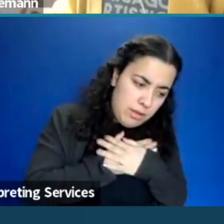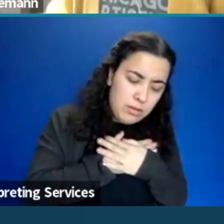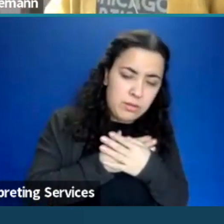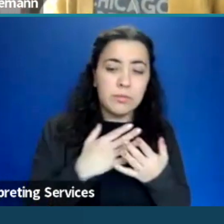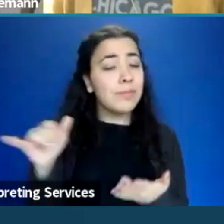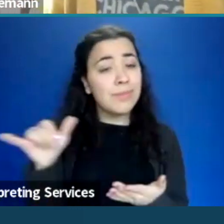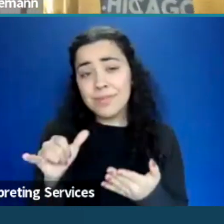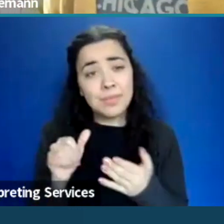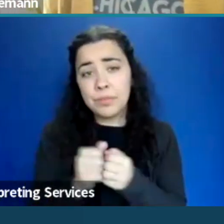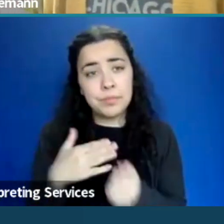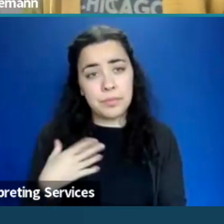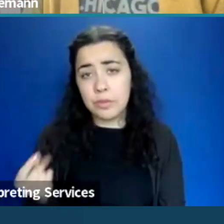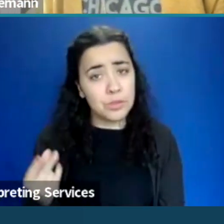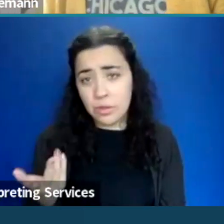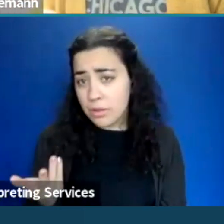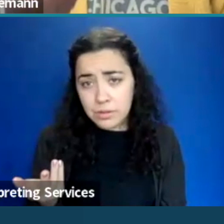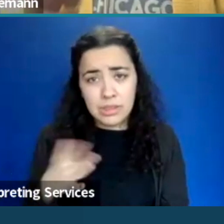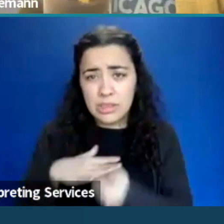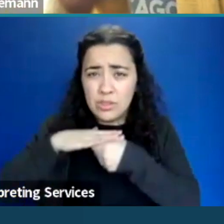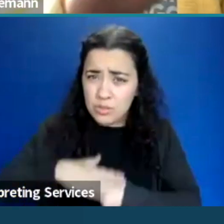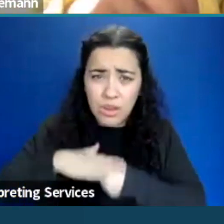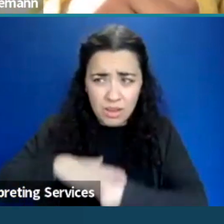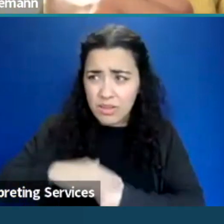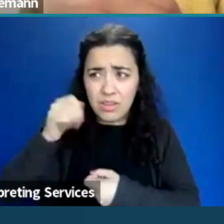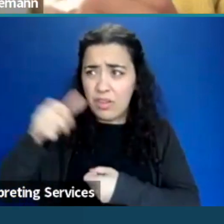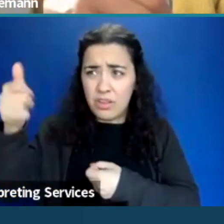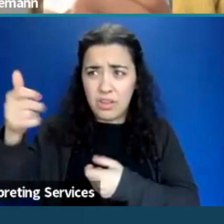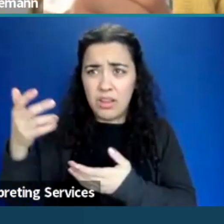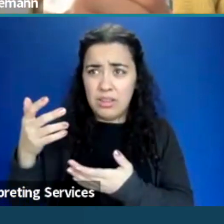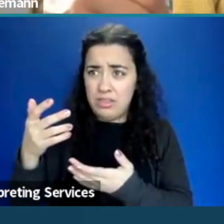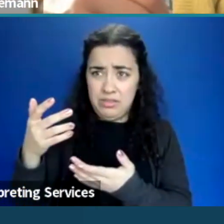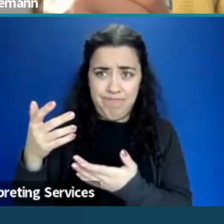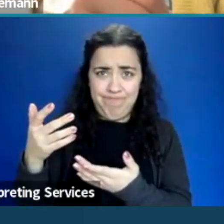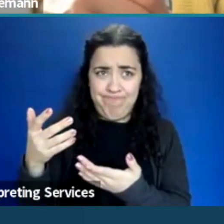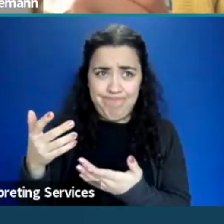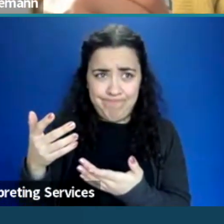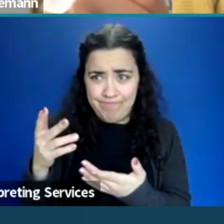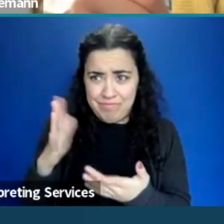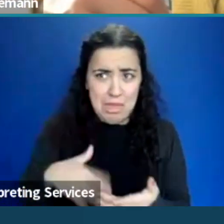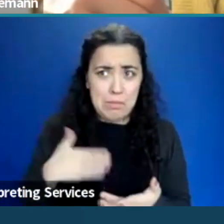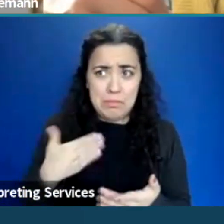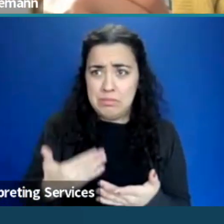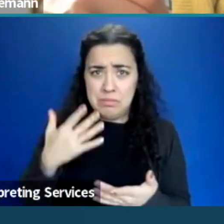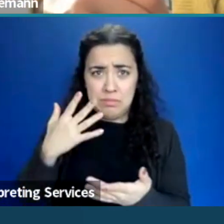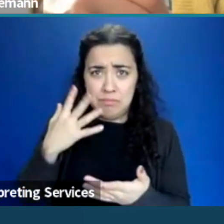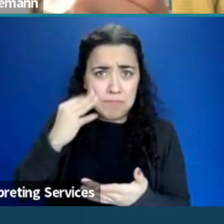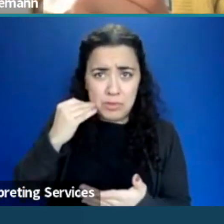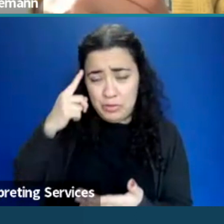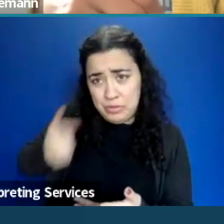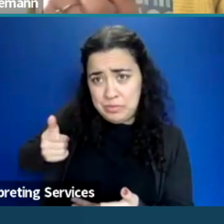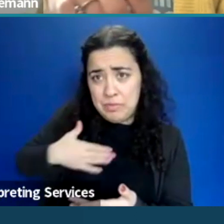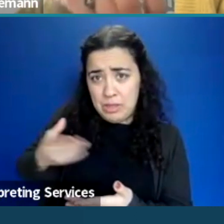Same thing with my dog. It's stressful if he has an upsetting